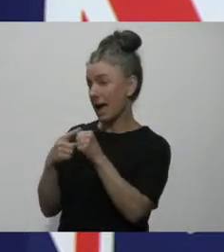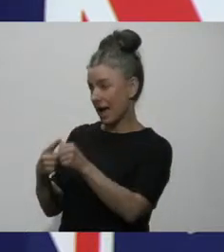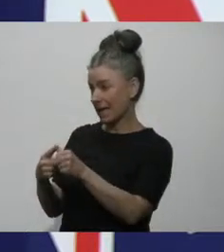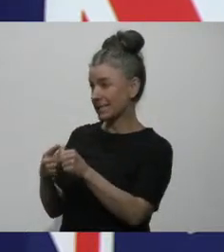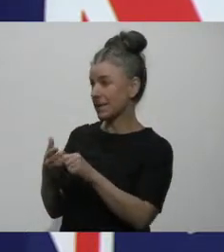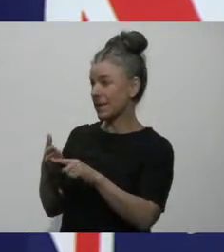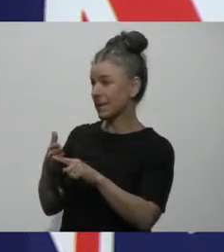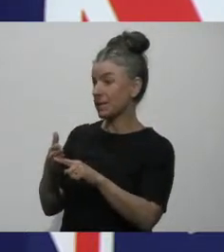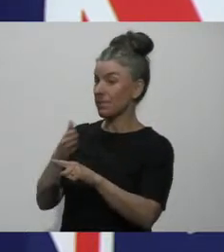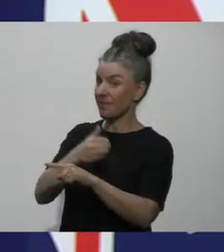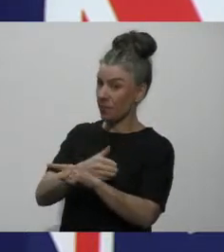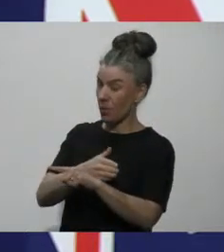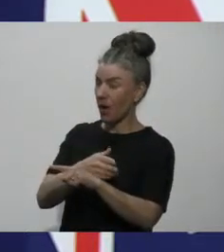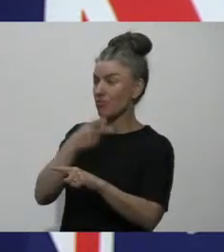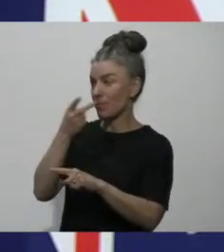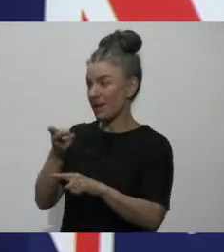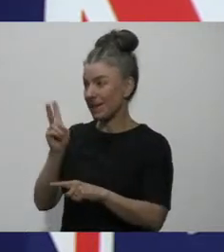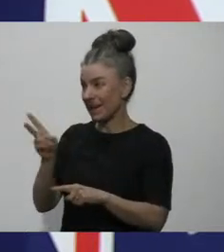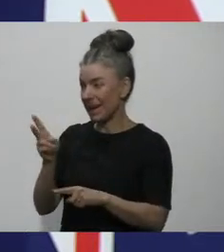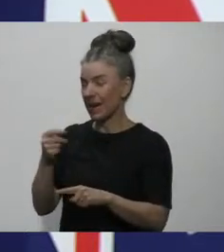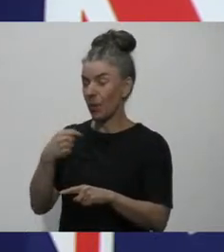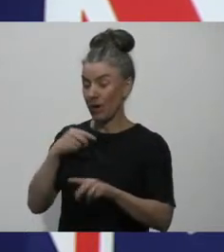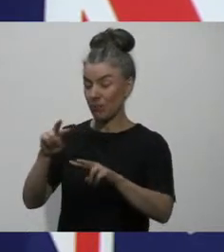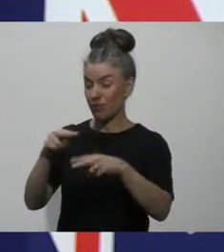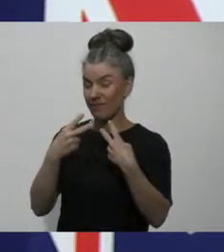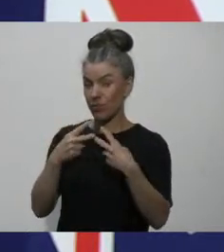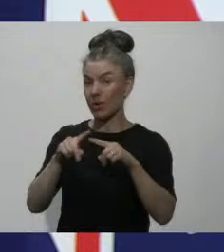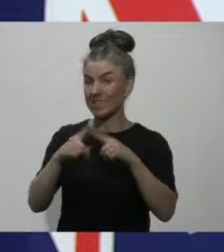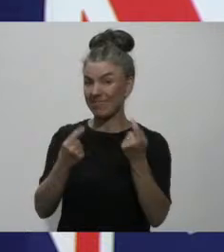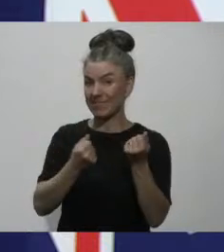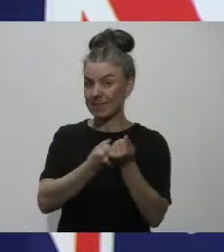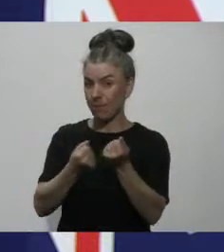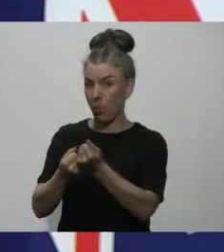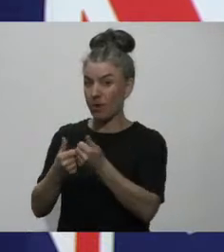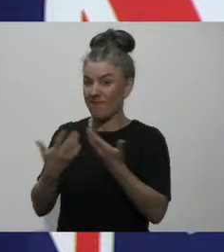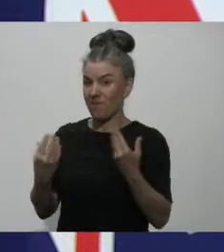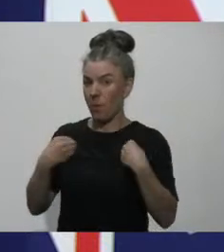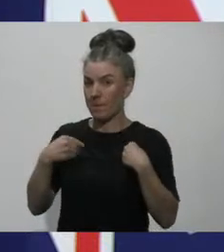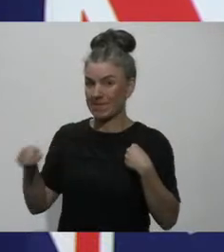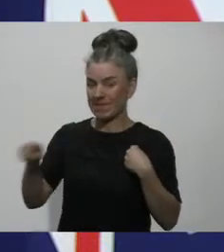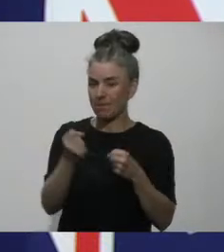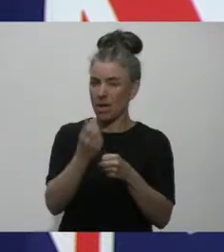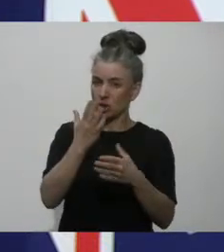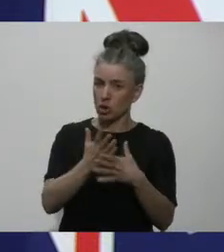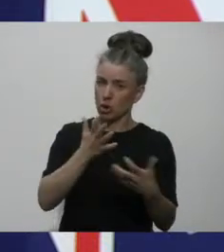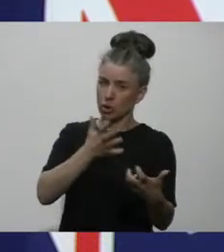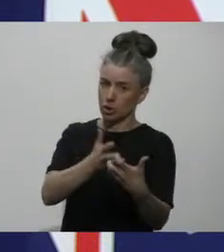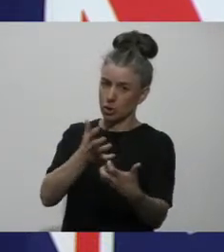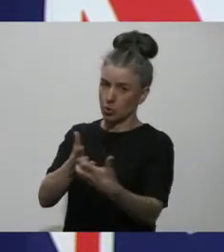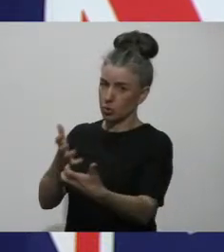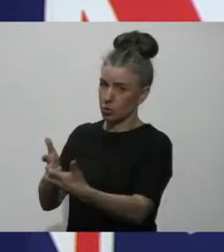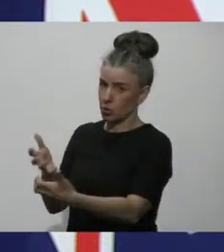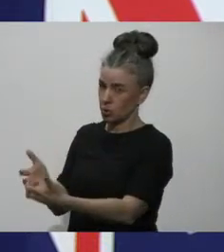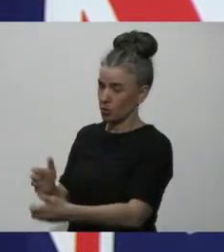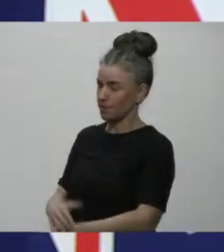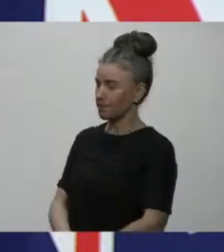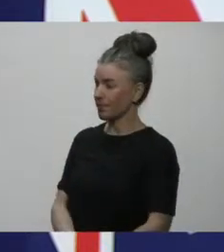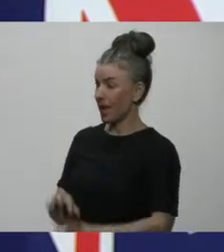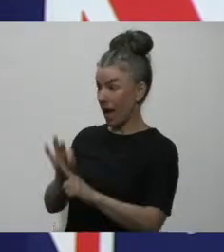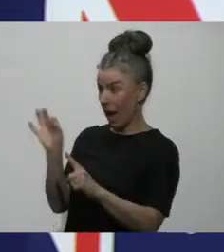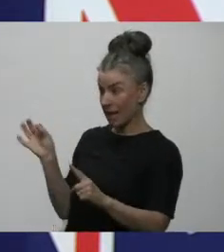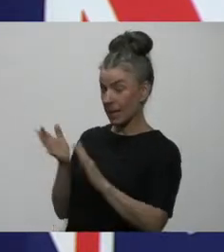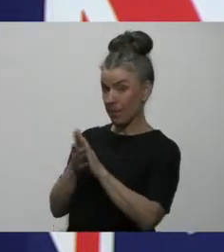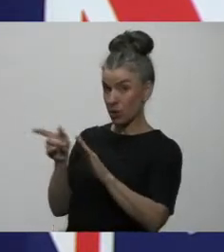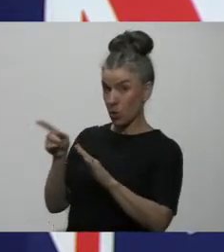look at all of the support that we give at the moment to businesses to make sure it's fit for purpose for the situation. I want to look